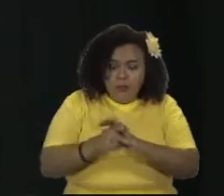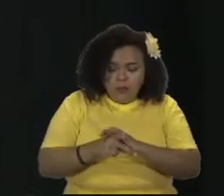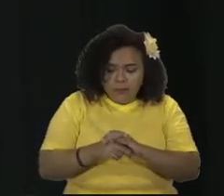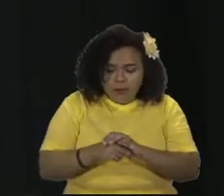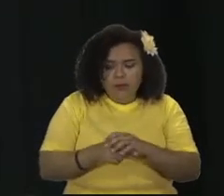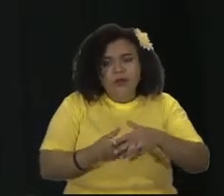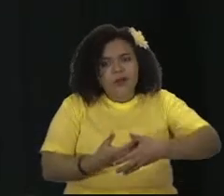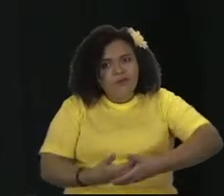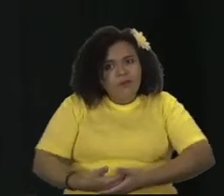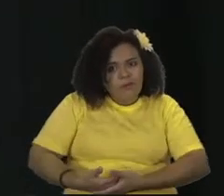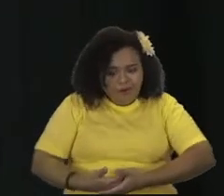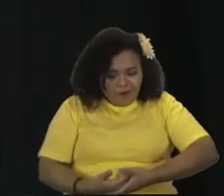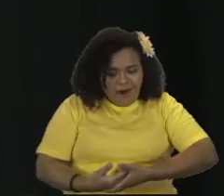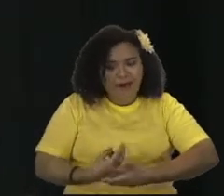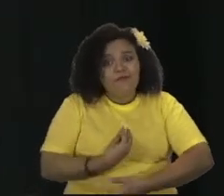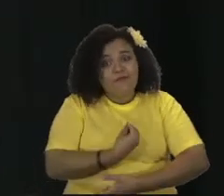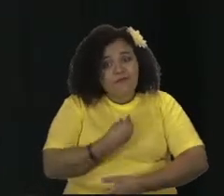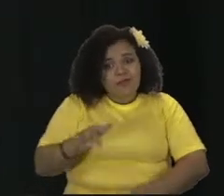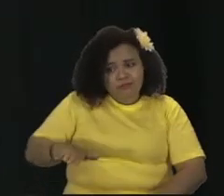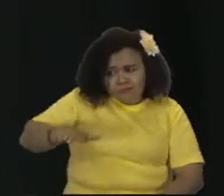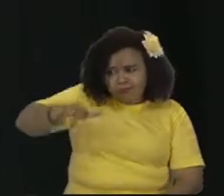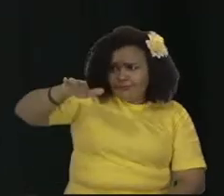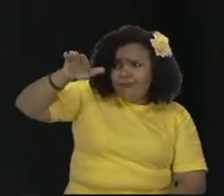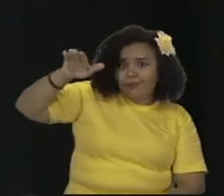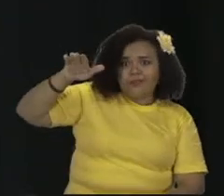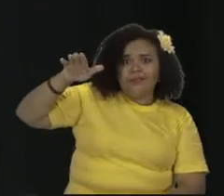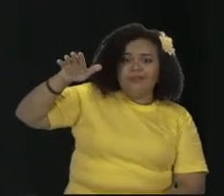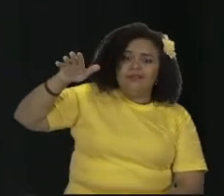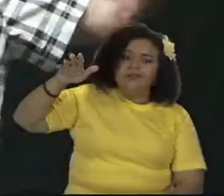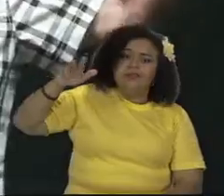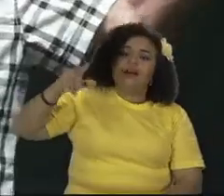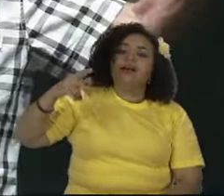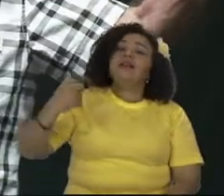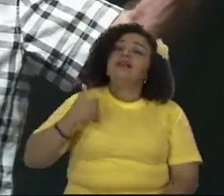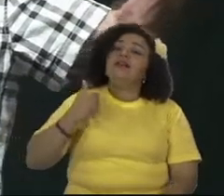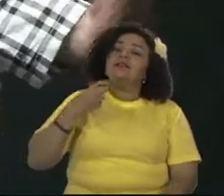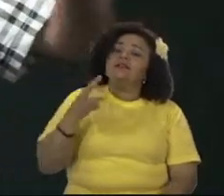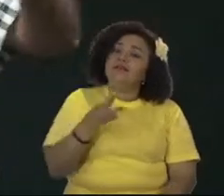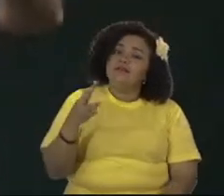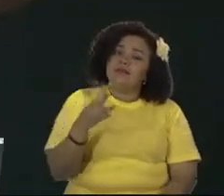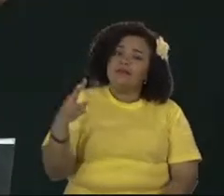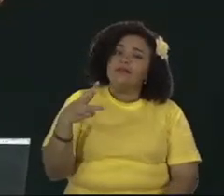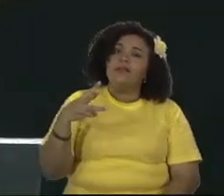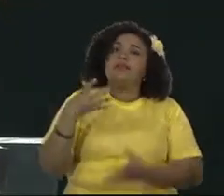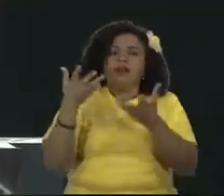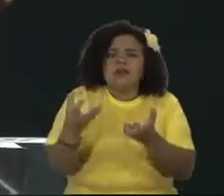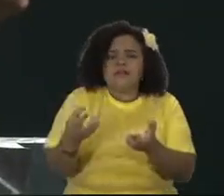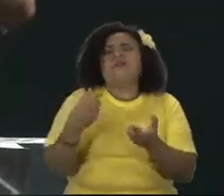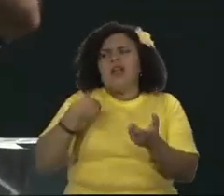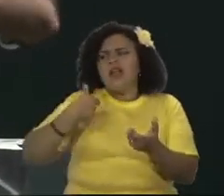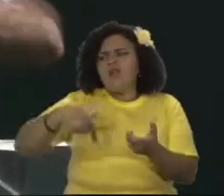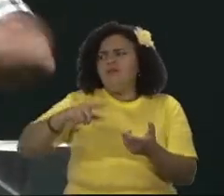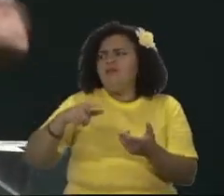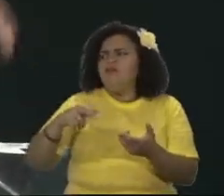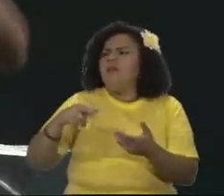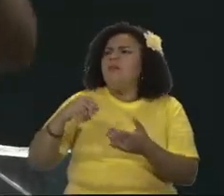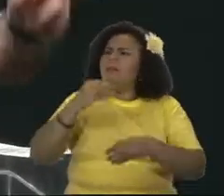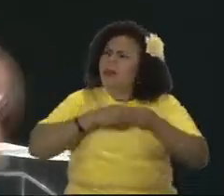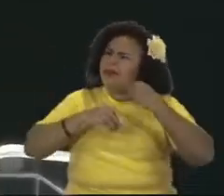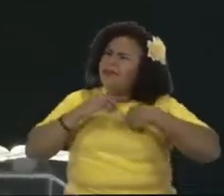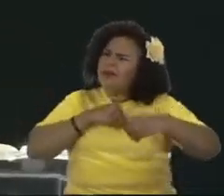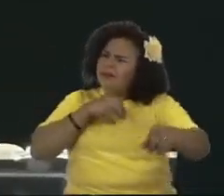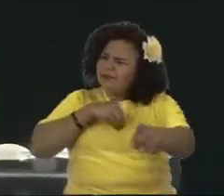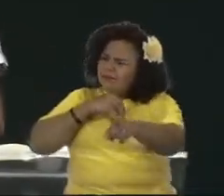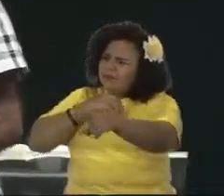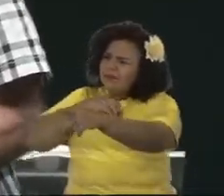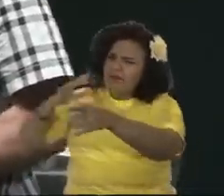creature, and He came to live between men, and at 33 years old,